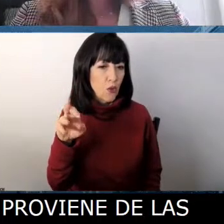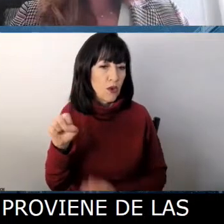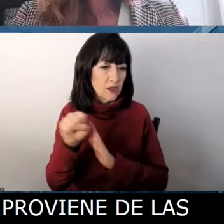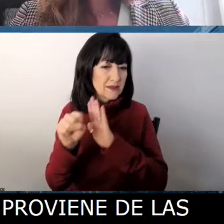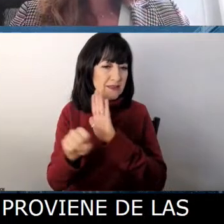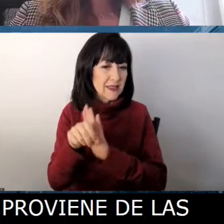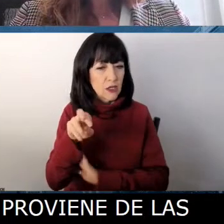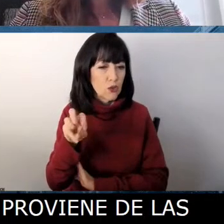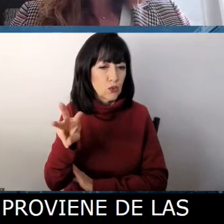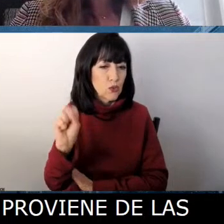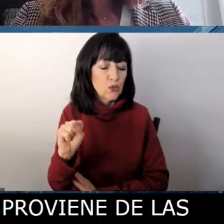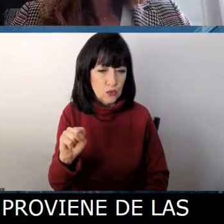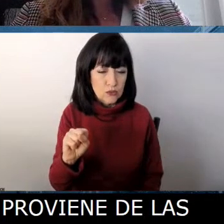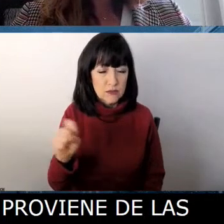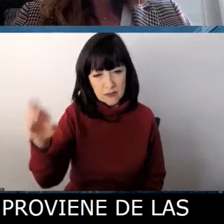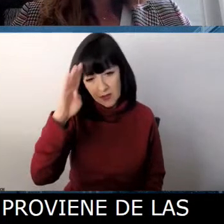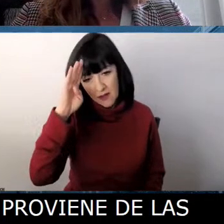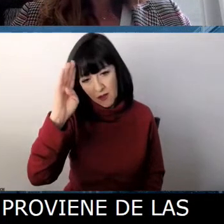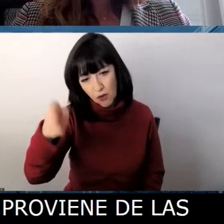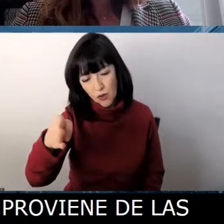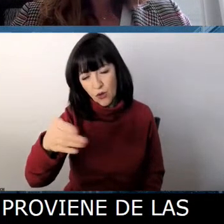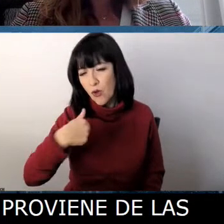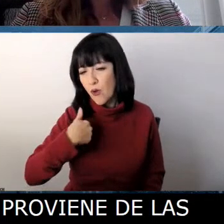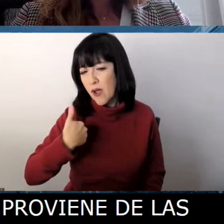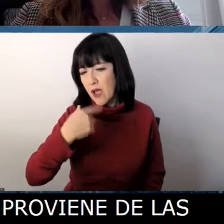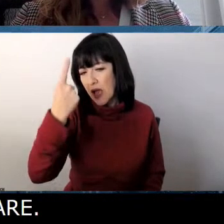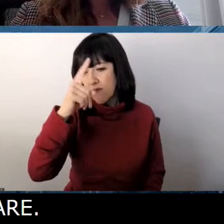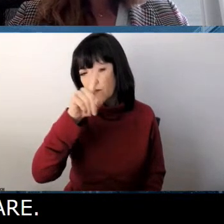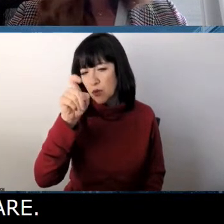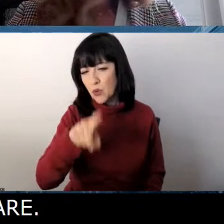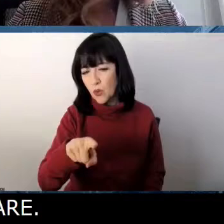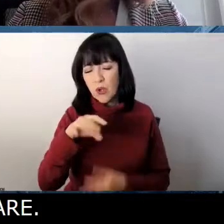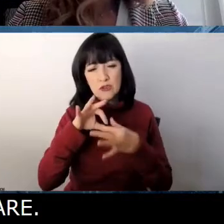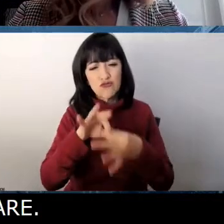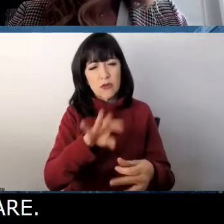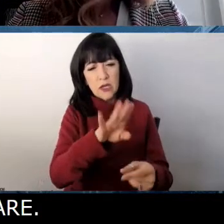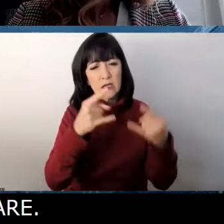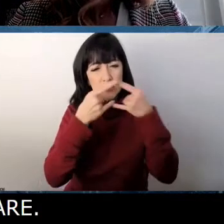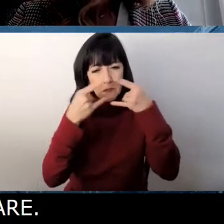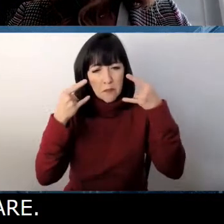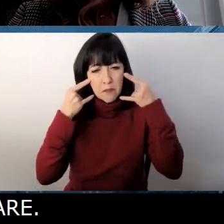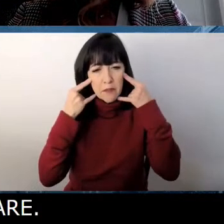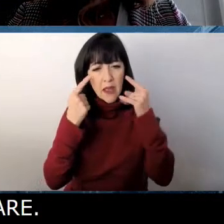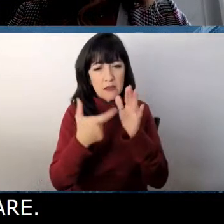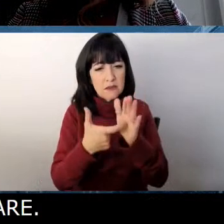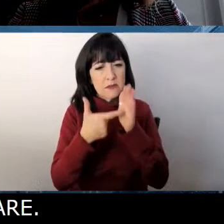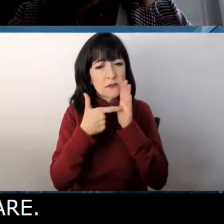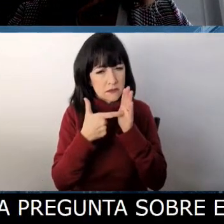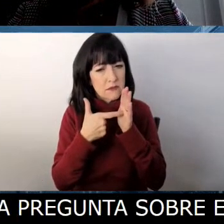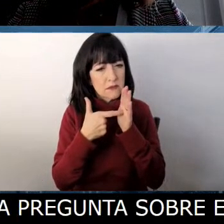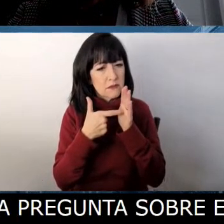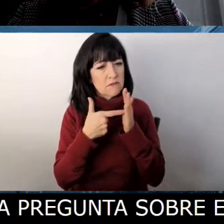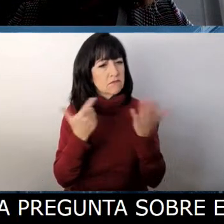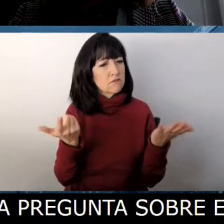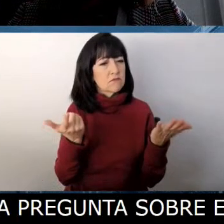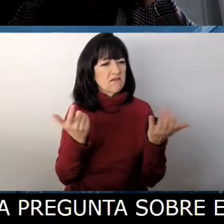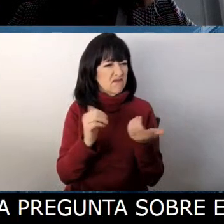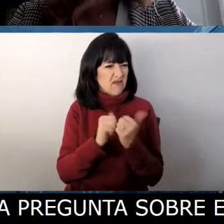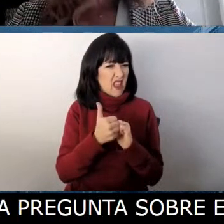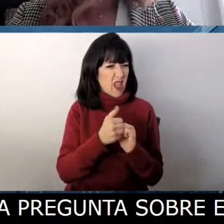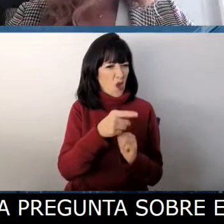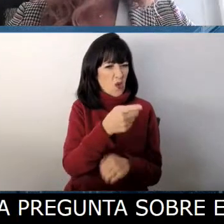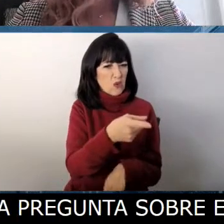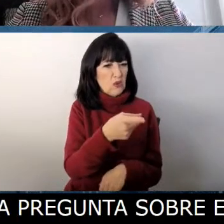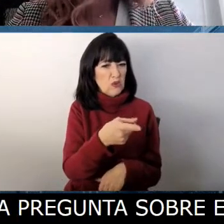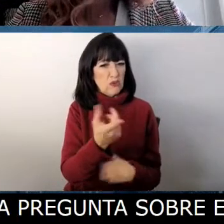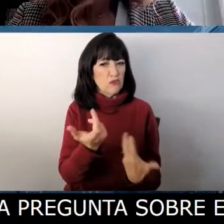Hi, all. One question on the mask mandate. Just wondering, what's the status of how it's being enforced? I know